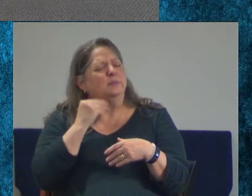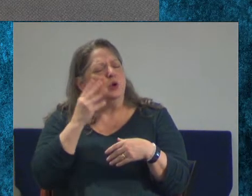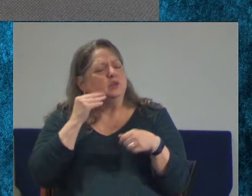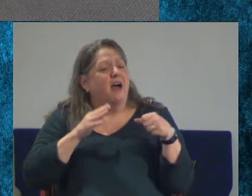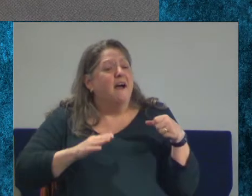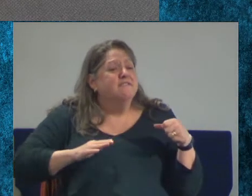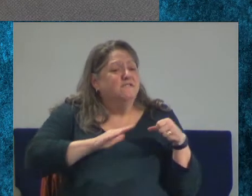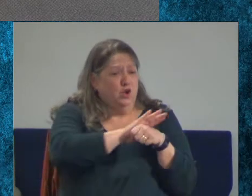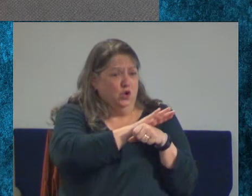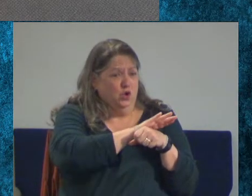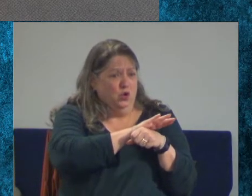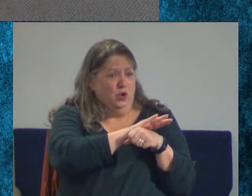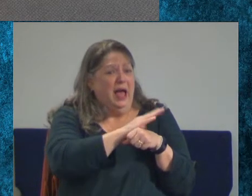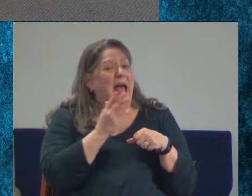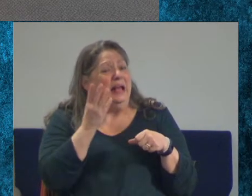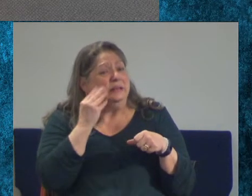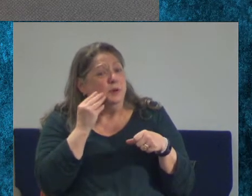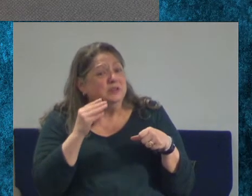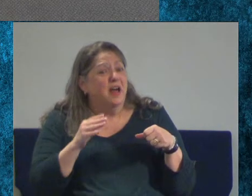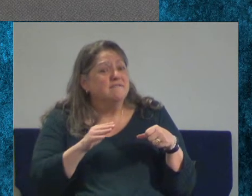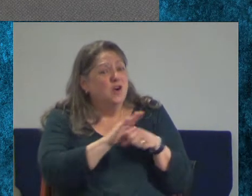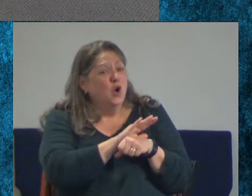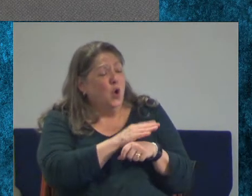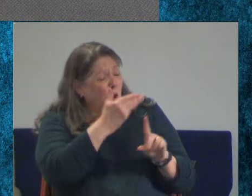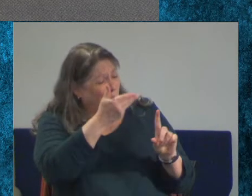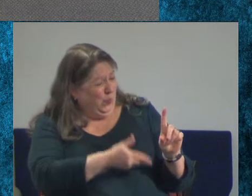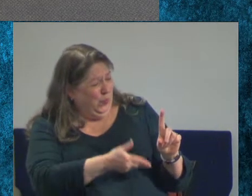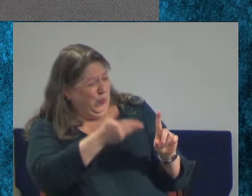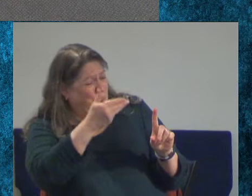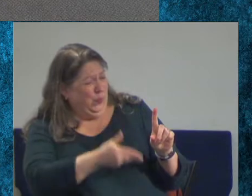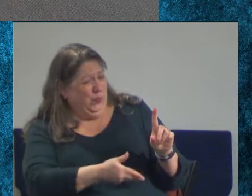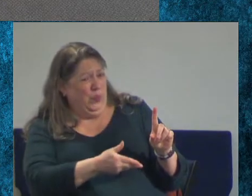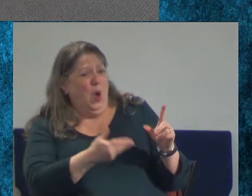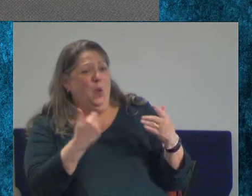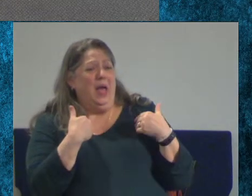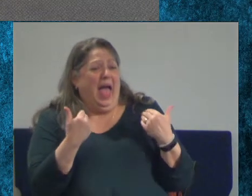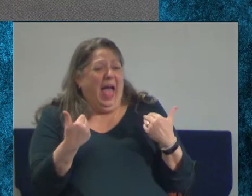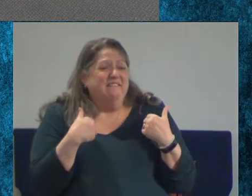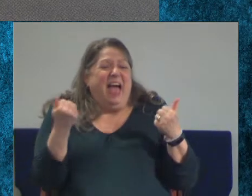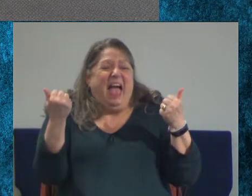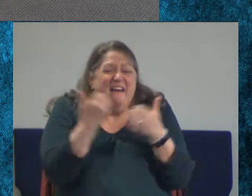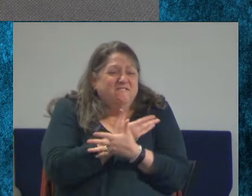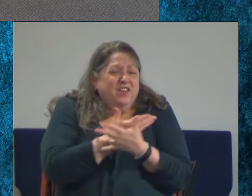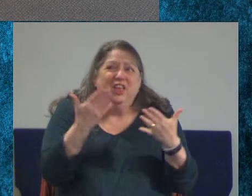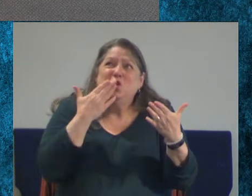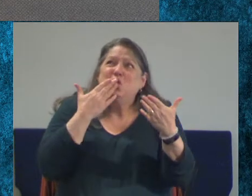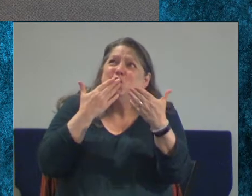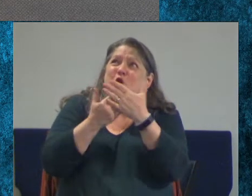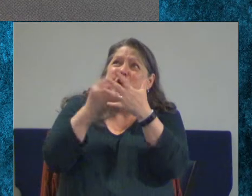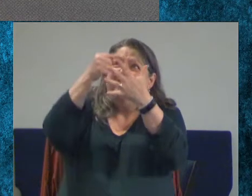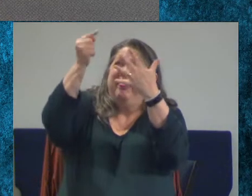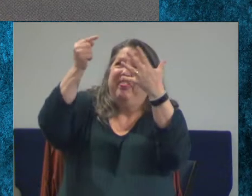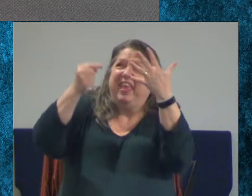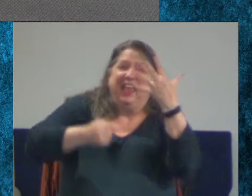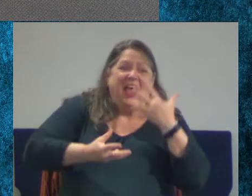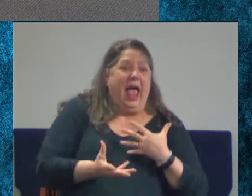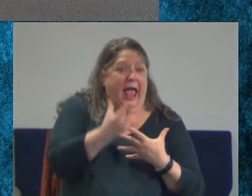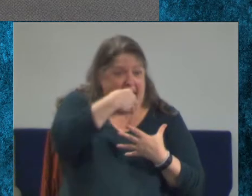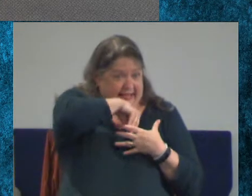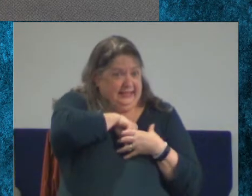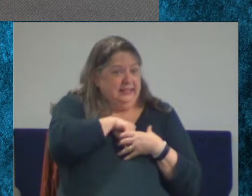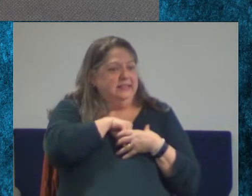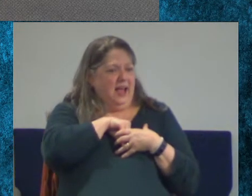good thing, Philemon, every good thing that is in us, it's inside of us, the good thing that is inside of us, that